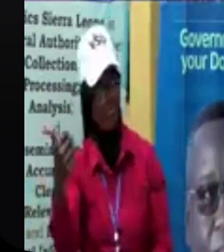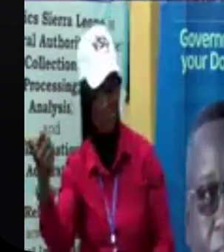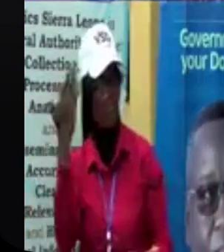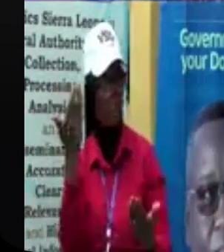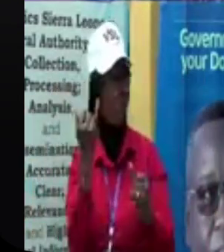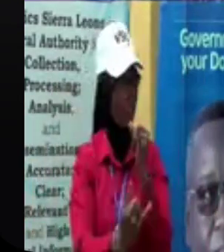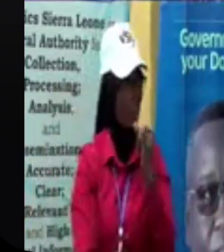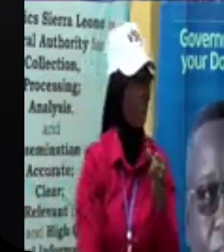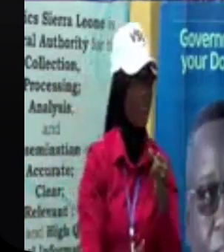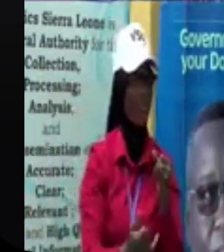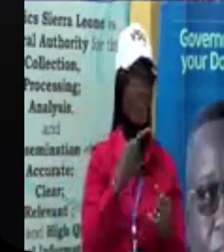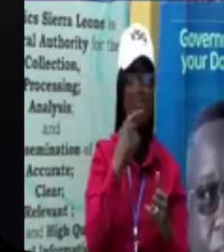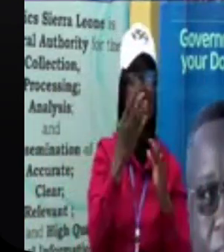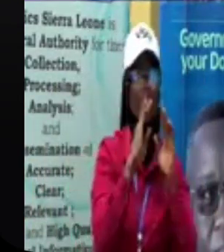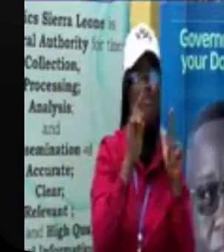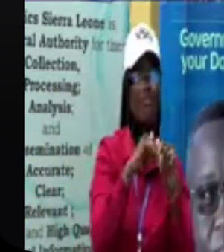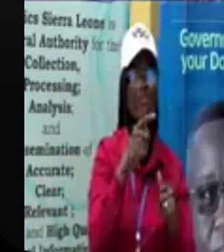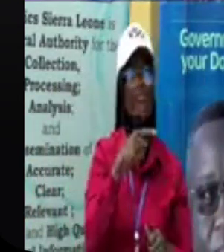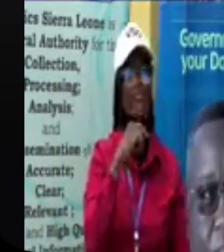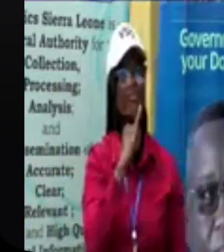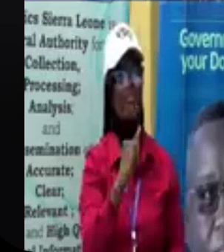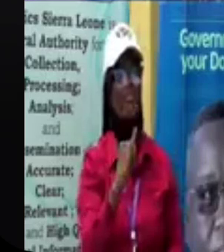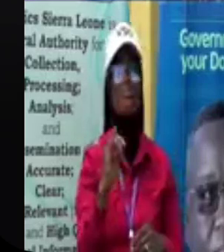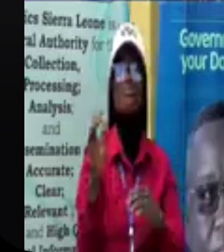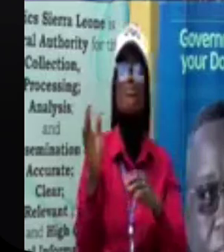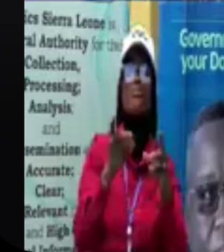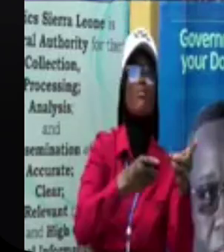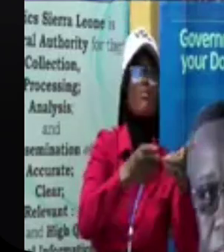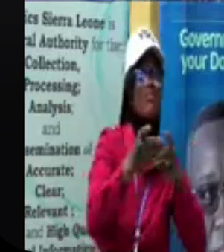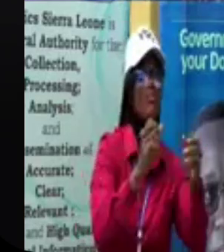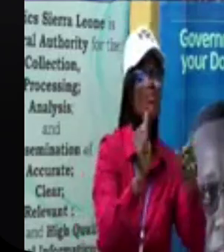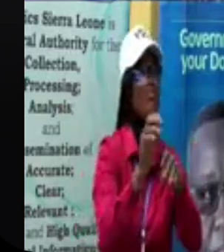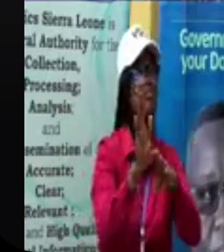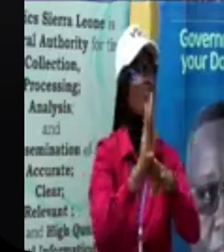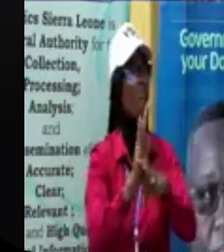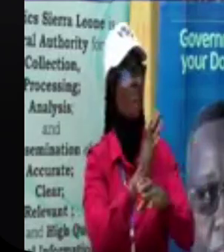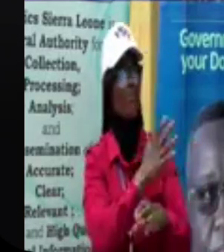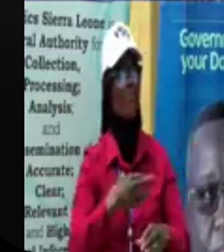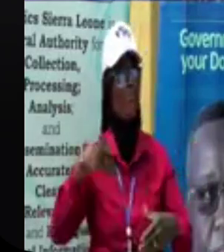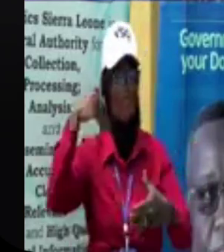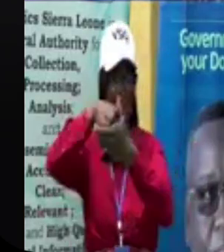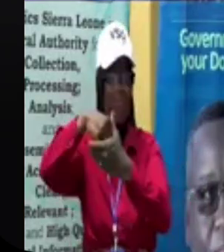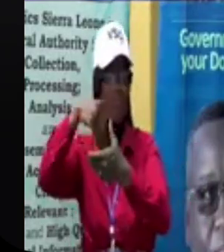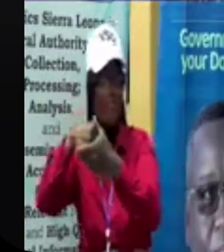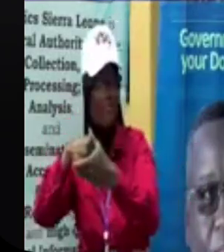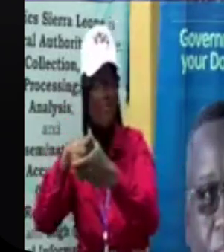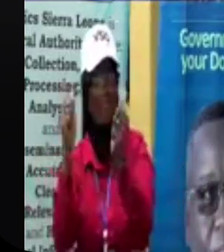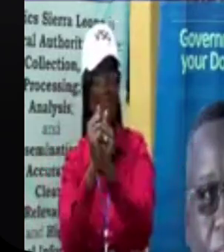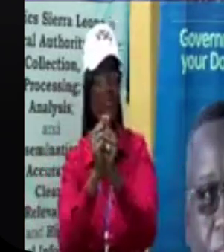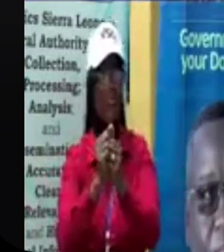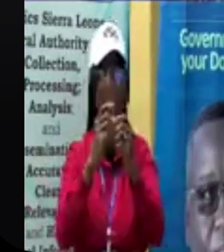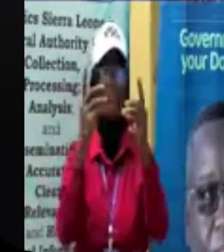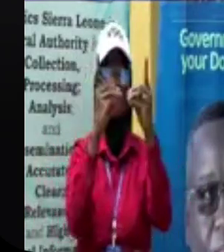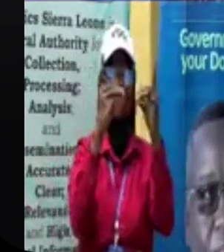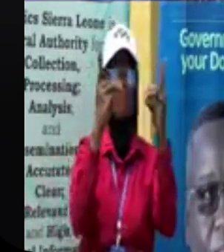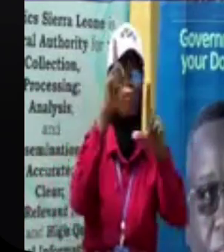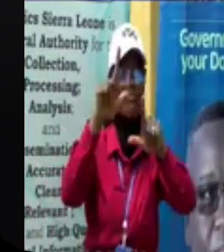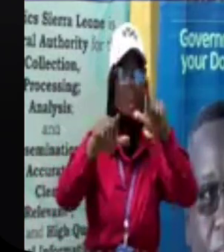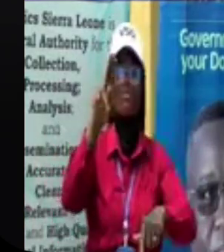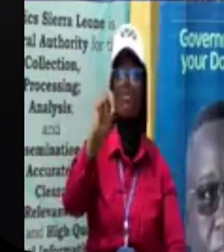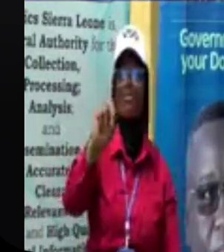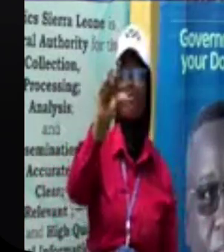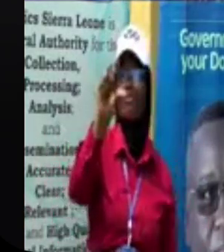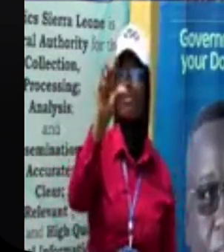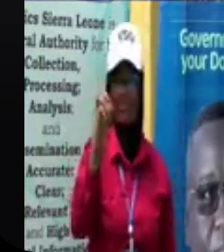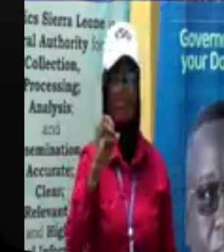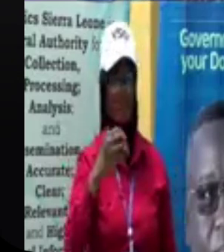the last one we're going to talk about, management of development actors at the district and chiefdom level, the NGOs. That figure I